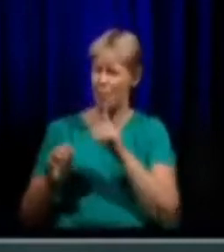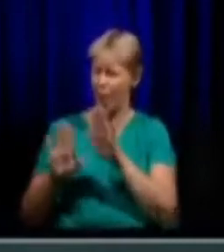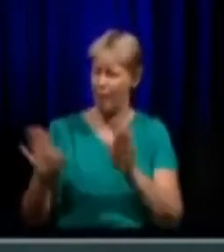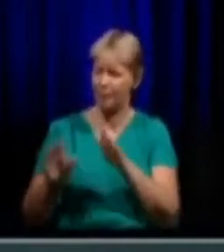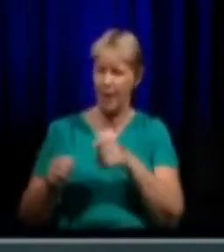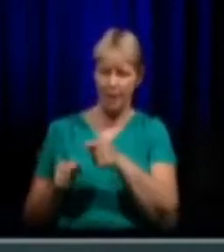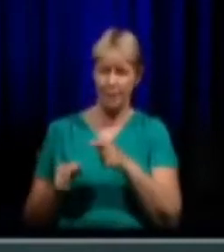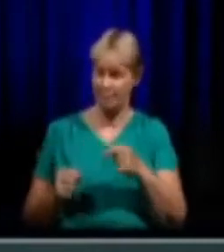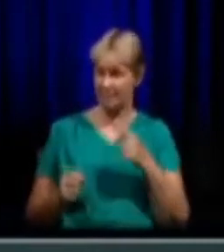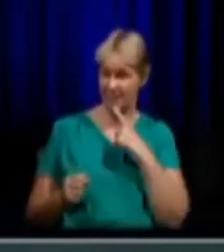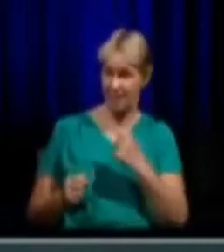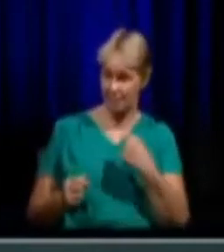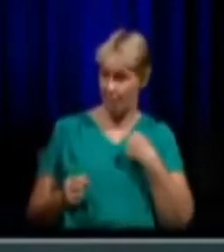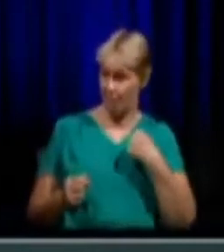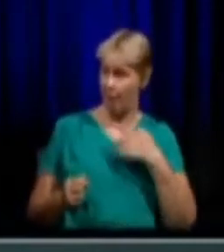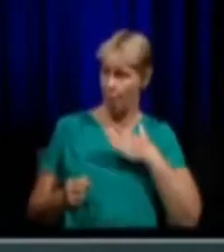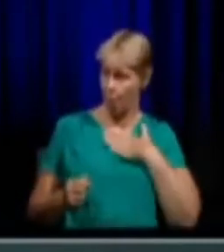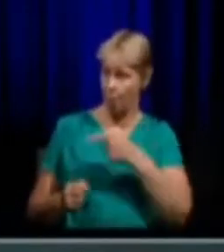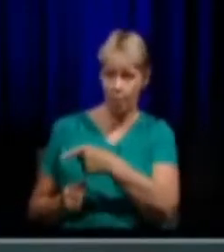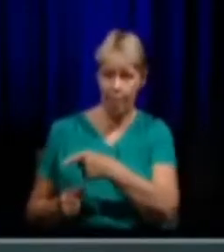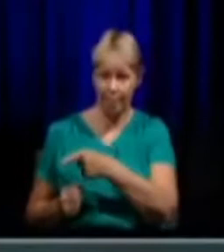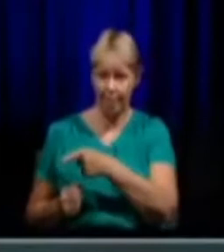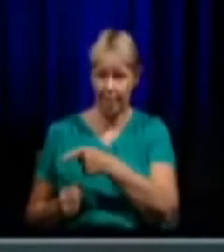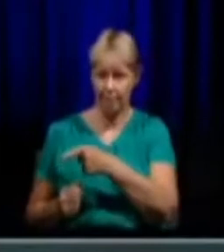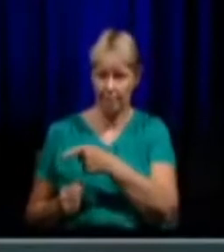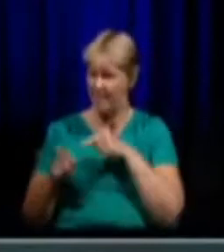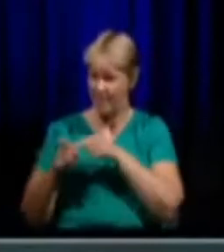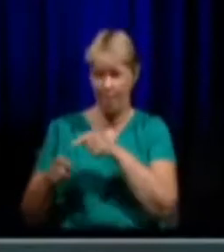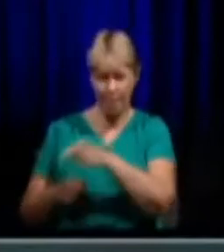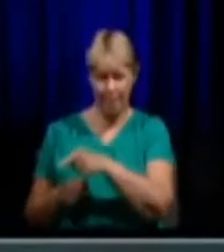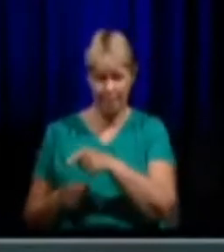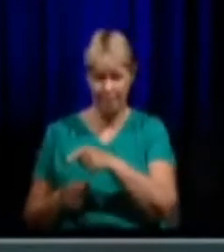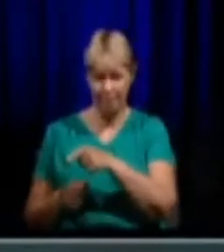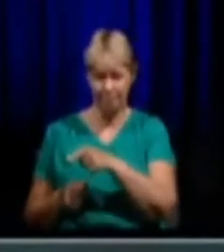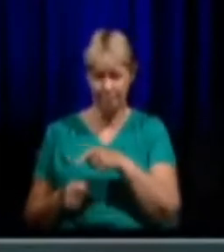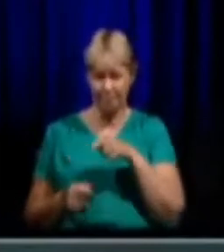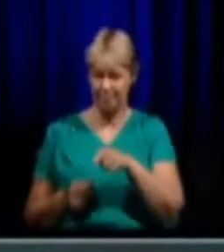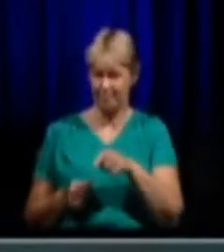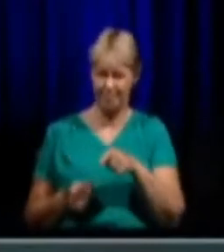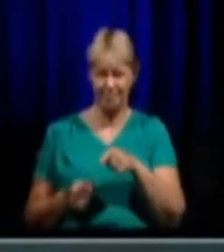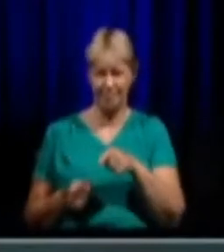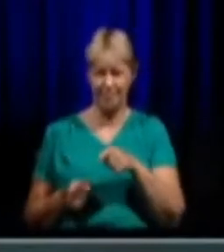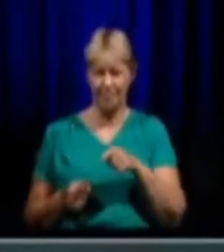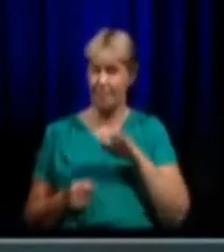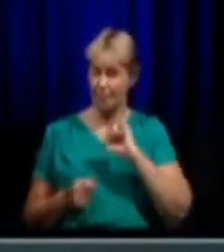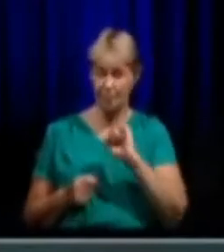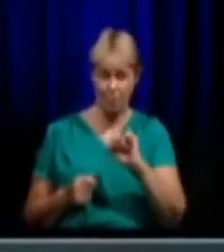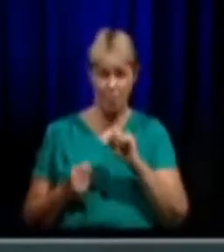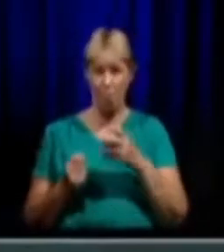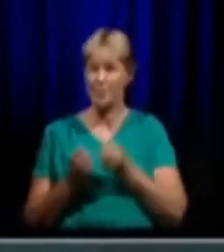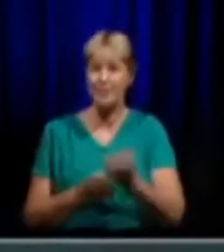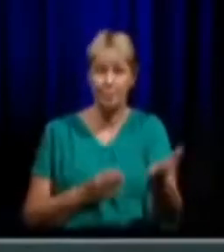that. And it can affect how we structure our finances and our spending. And I put my hand up for that.